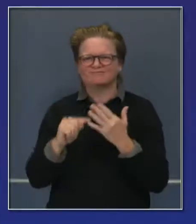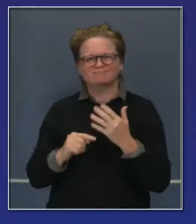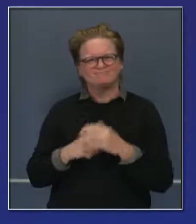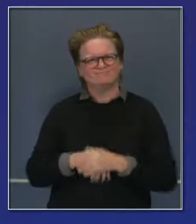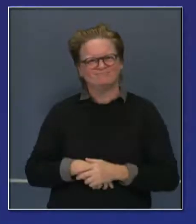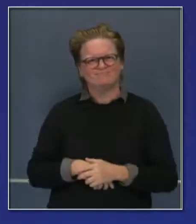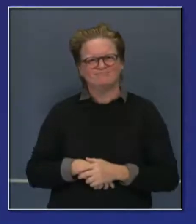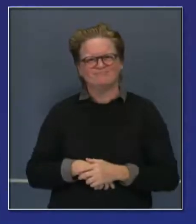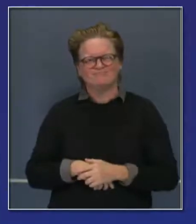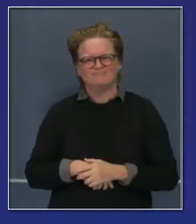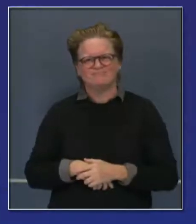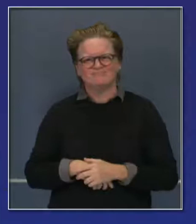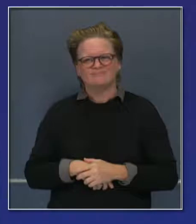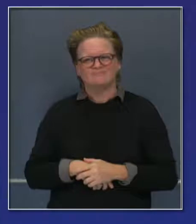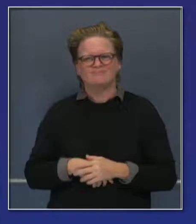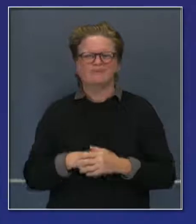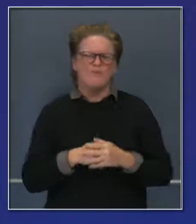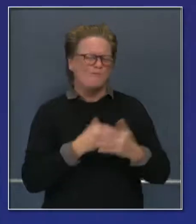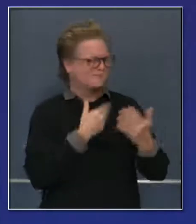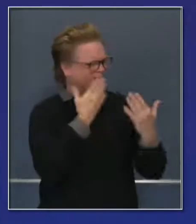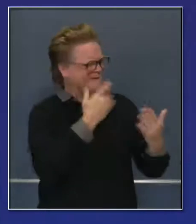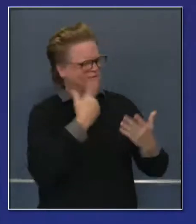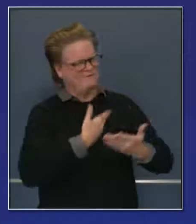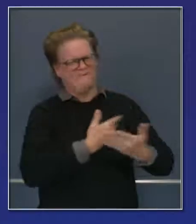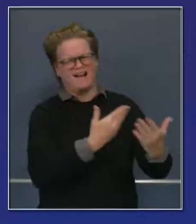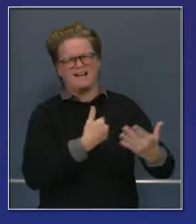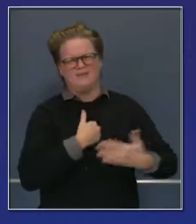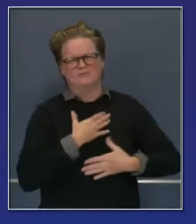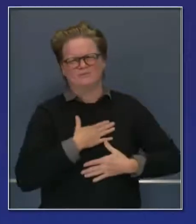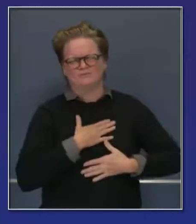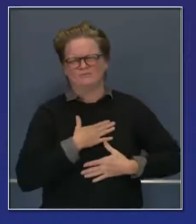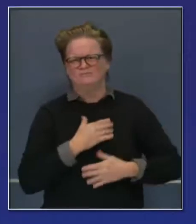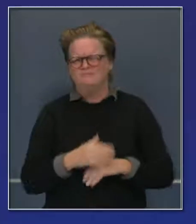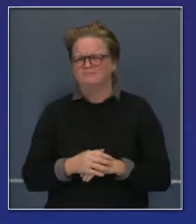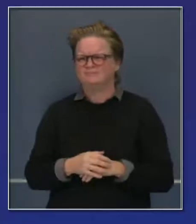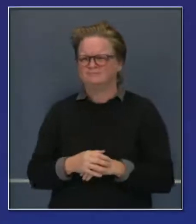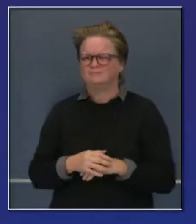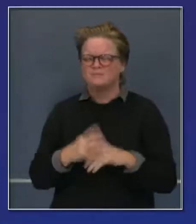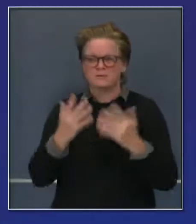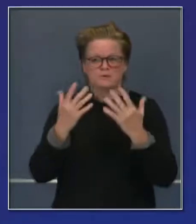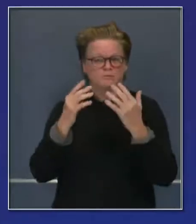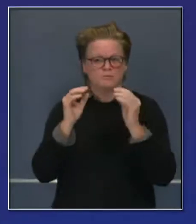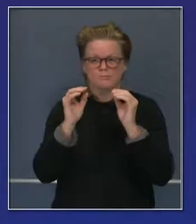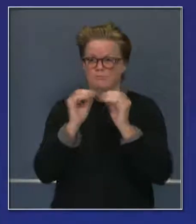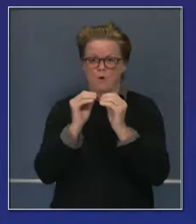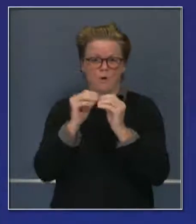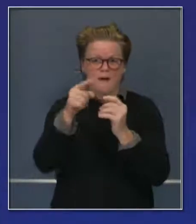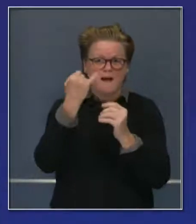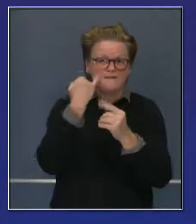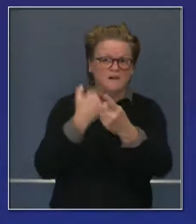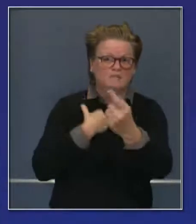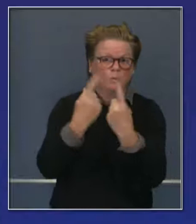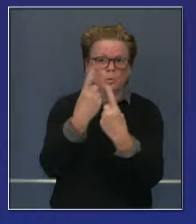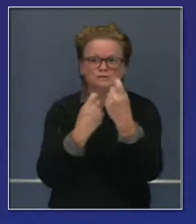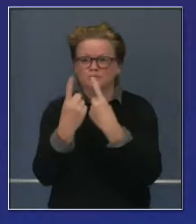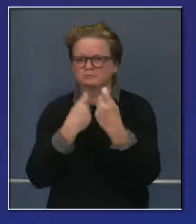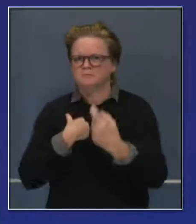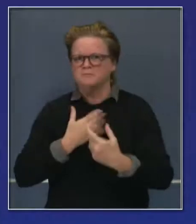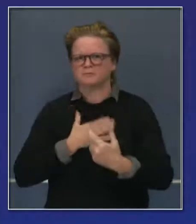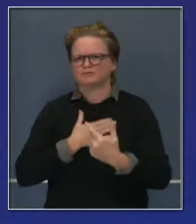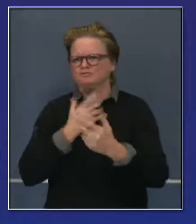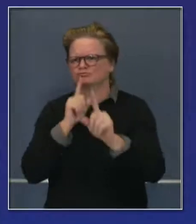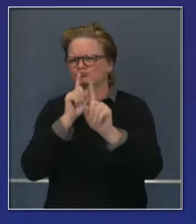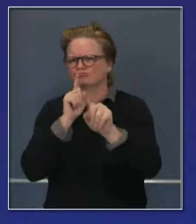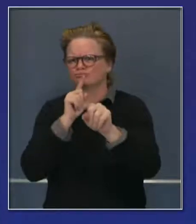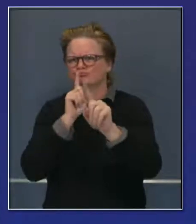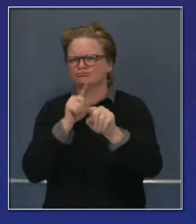I want to thank you so much for having me here today. If we have other questions, I'm happy to serve, but it's been your leadership in our legislature that's really given a pathway for millions of Californians